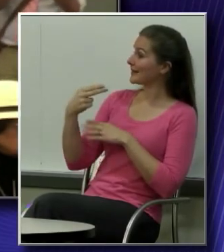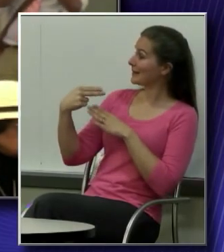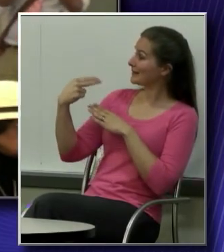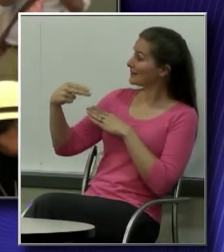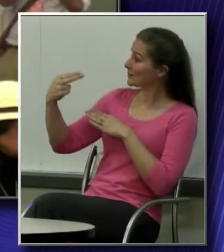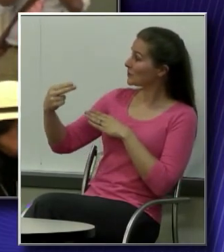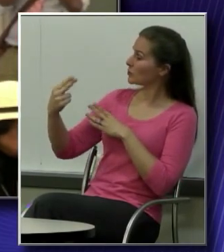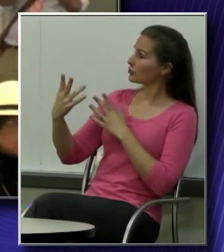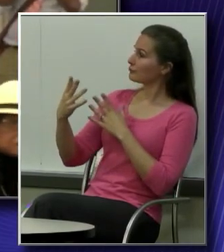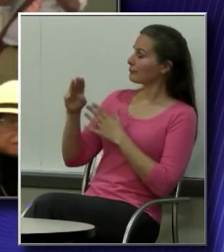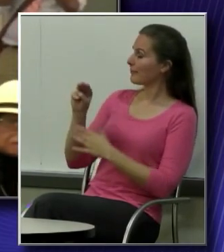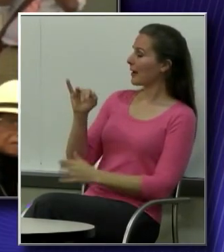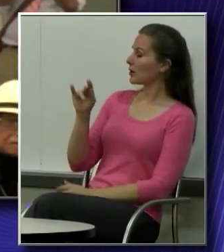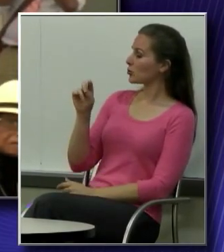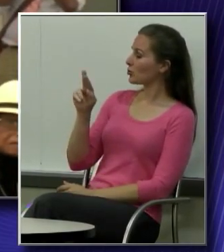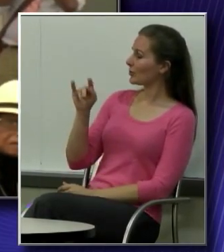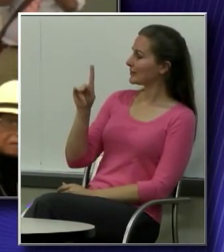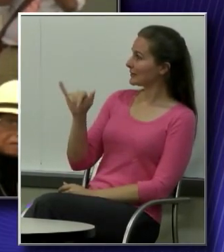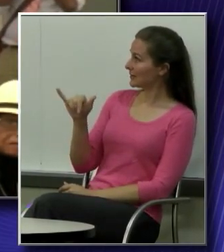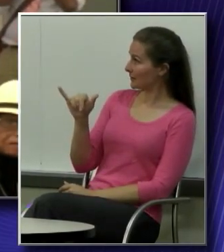Historically Minority